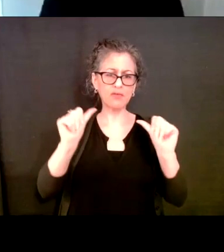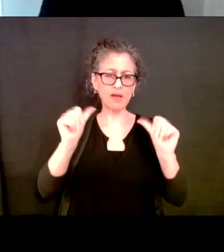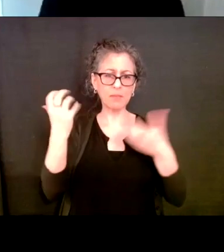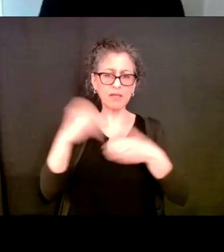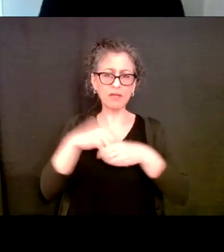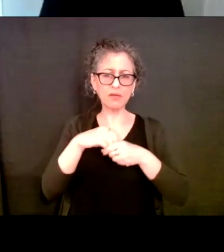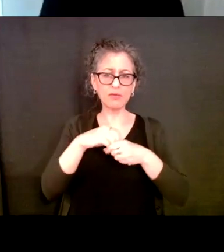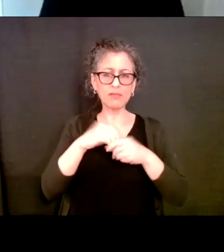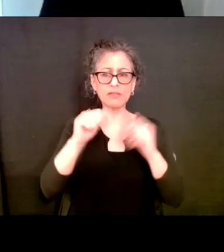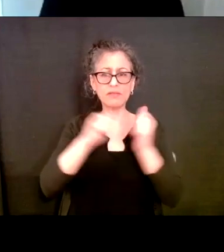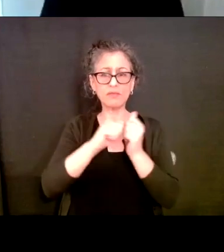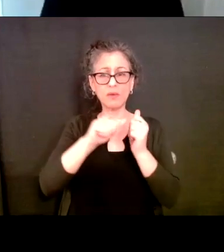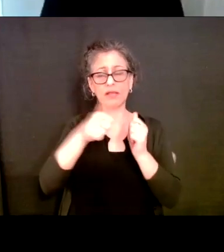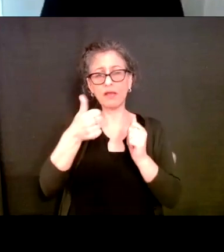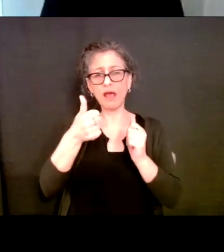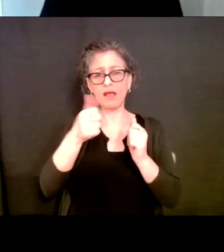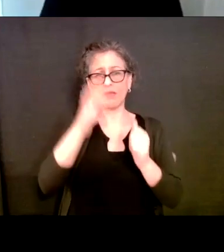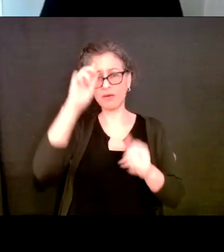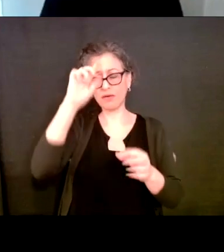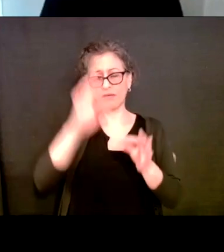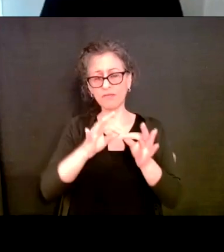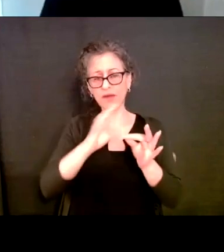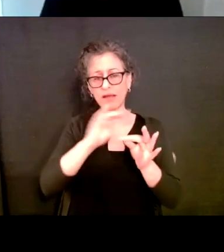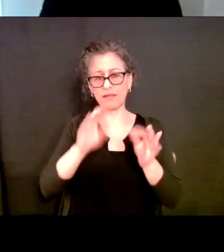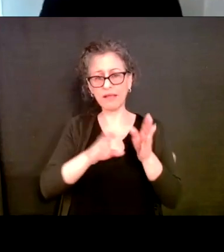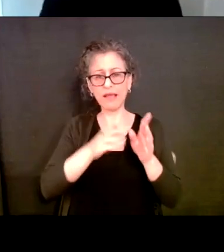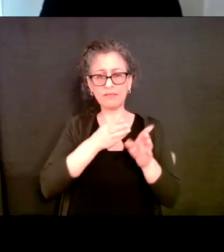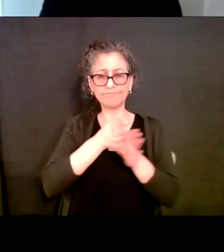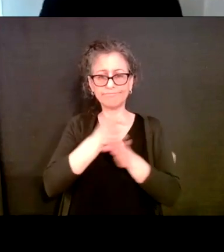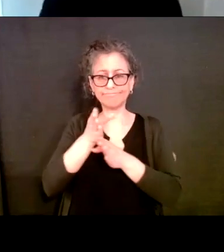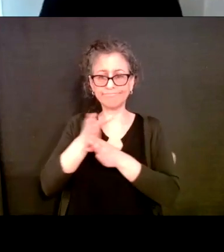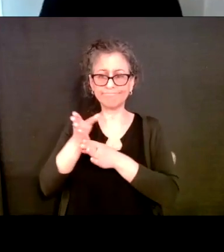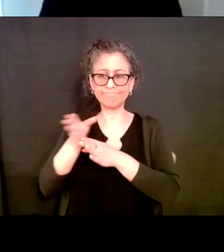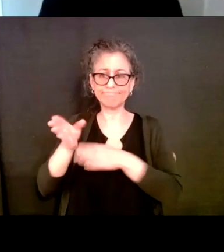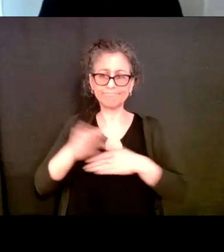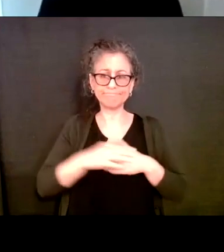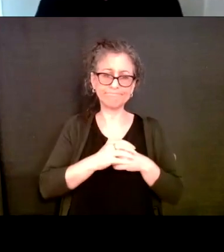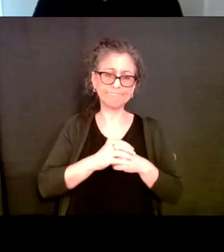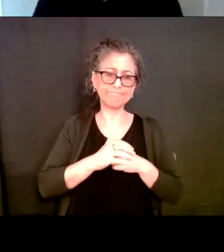as possible of different faiths and denominations.